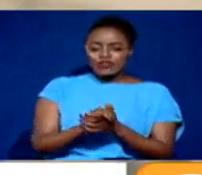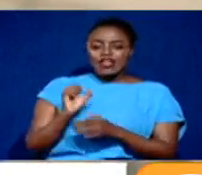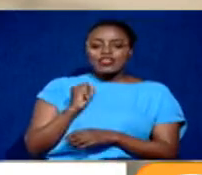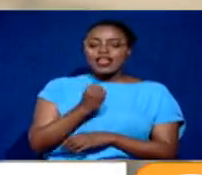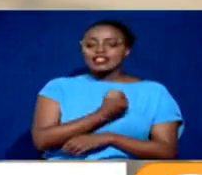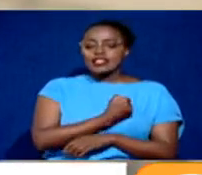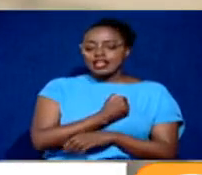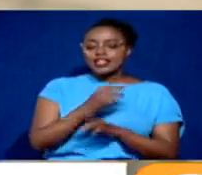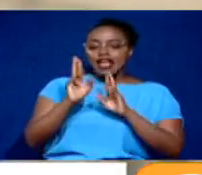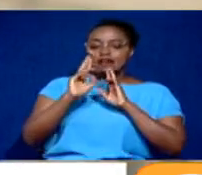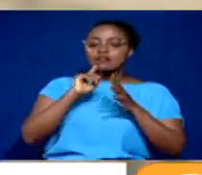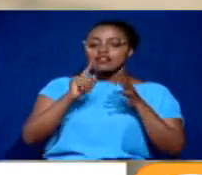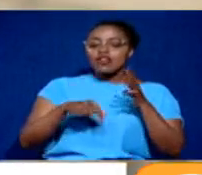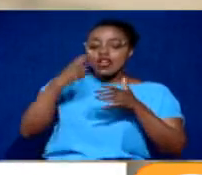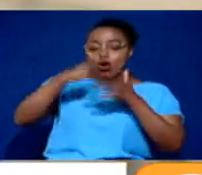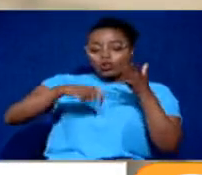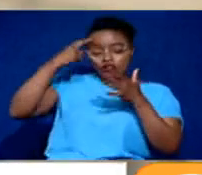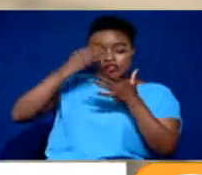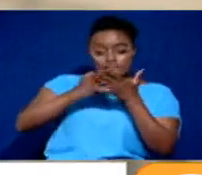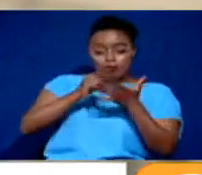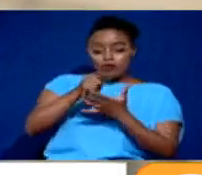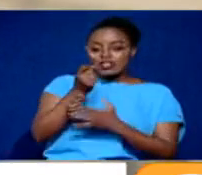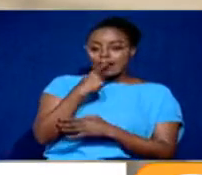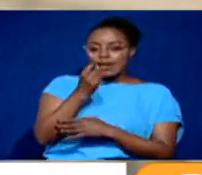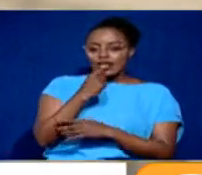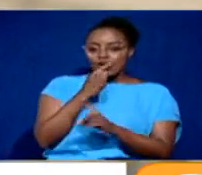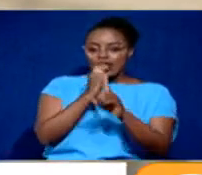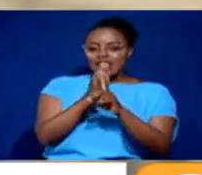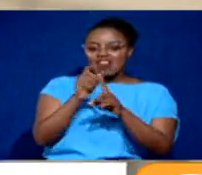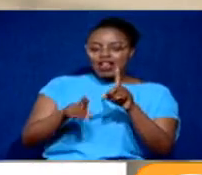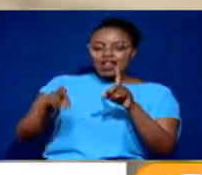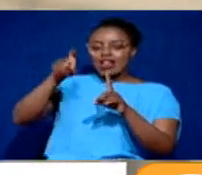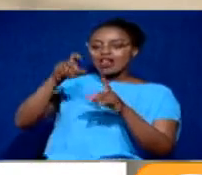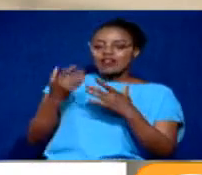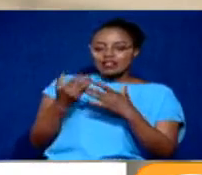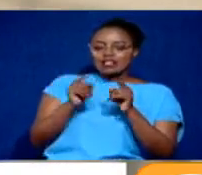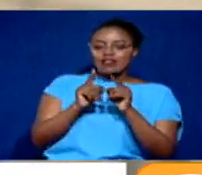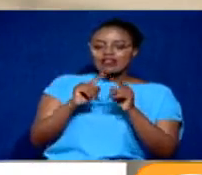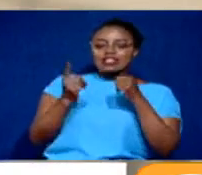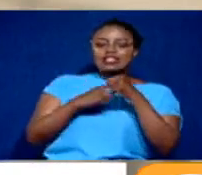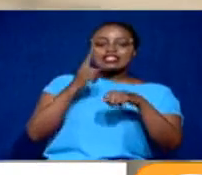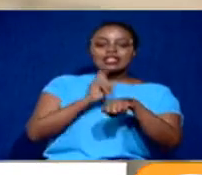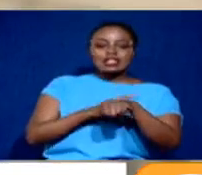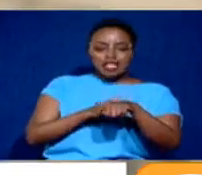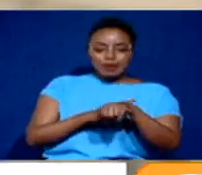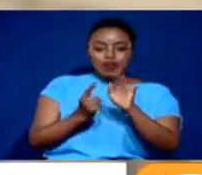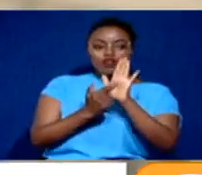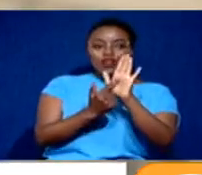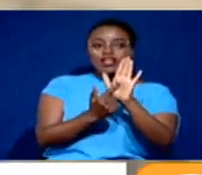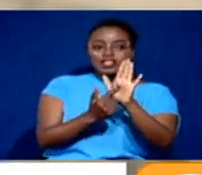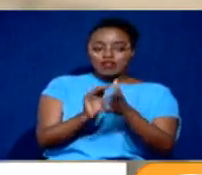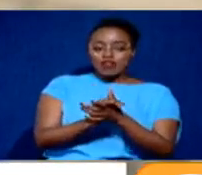also reported that prices for some of the medical kits were inflated by as much as six times. For